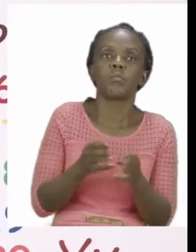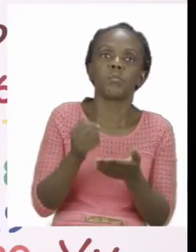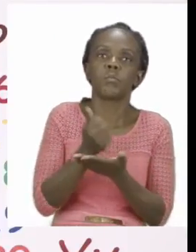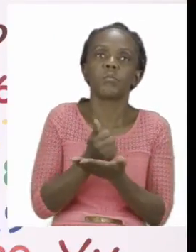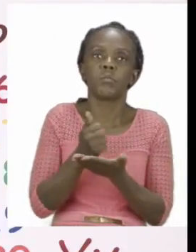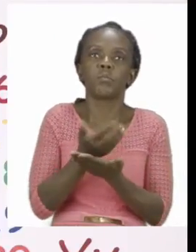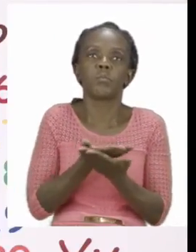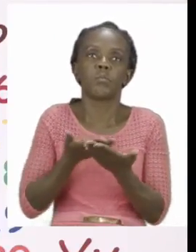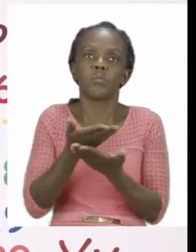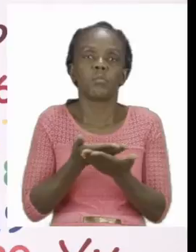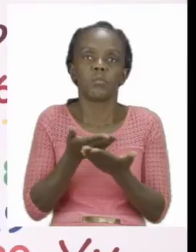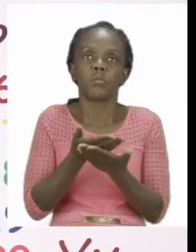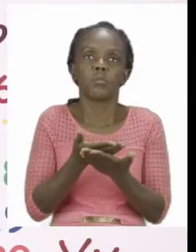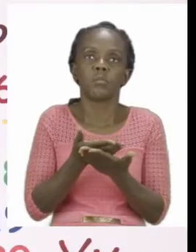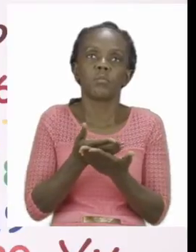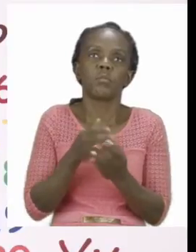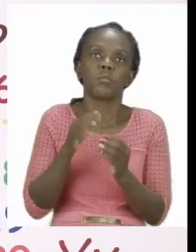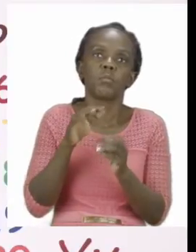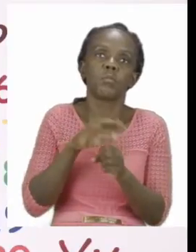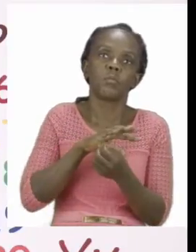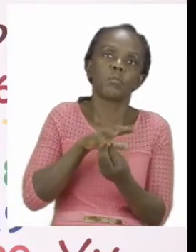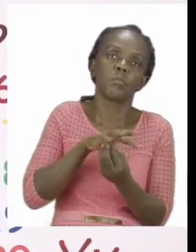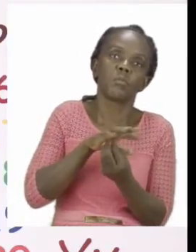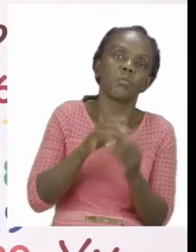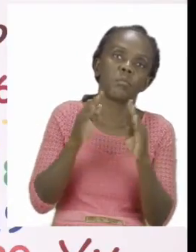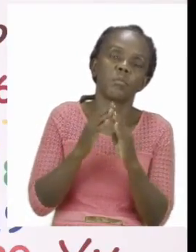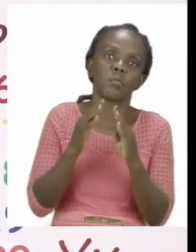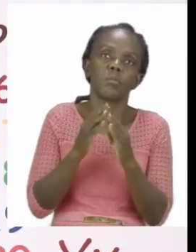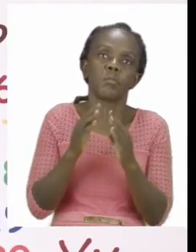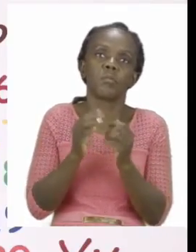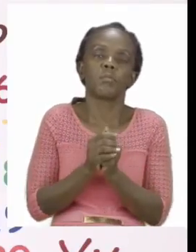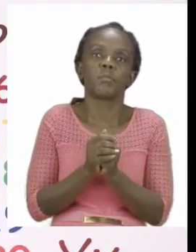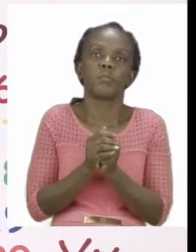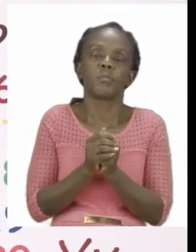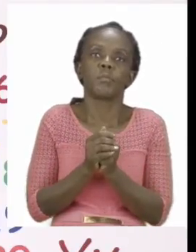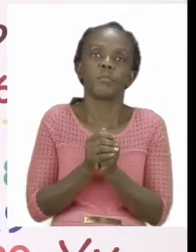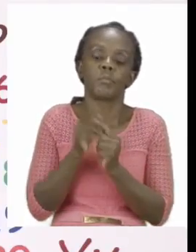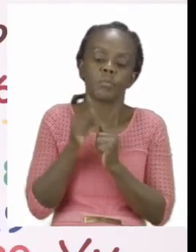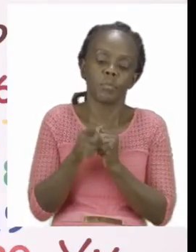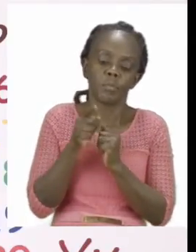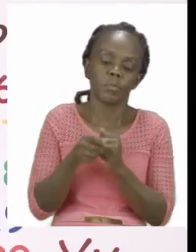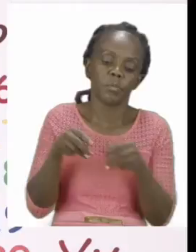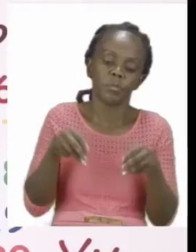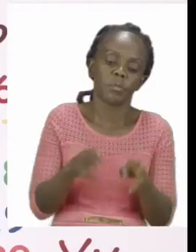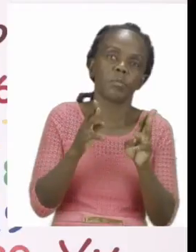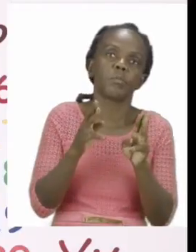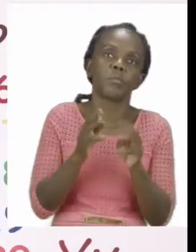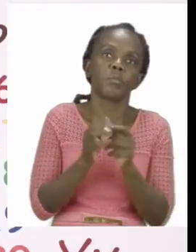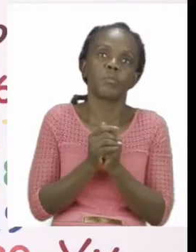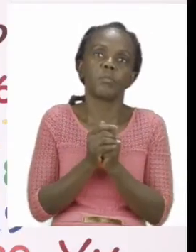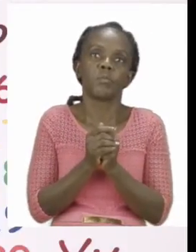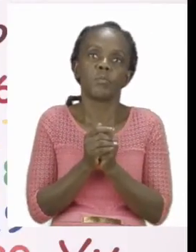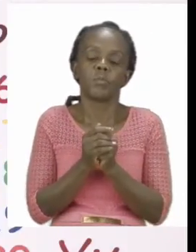we wash the dishes in our family home. This is the way we